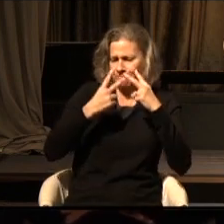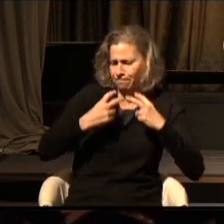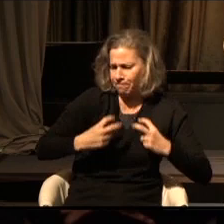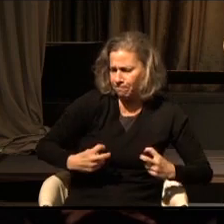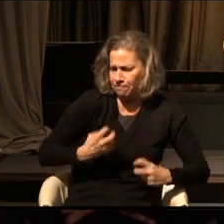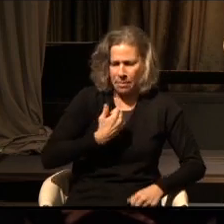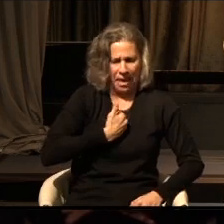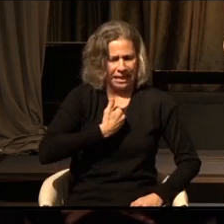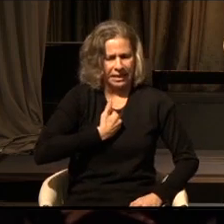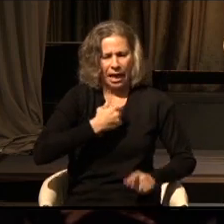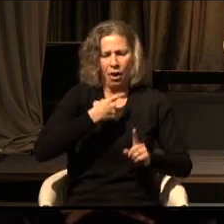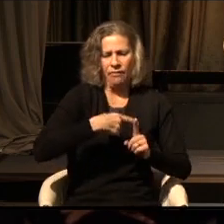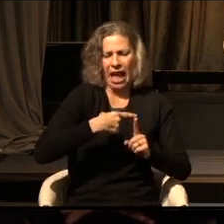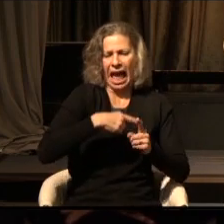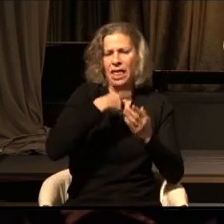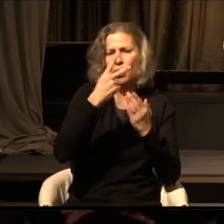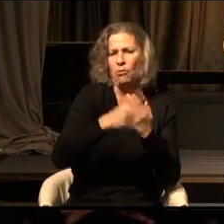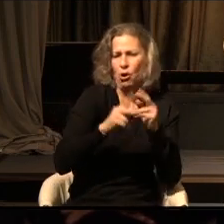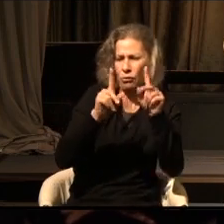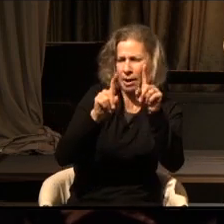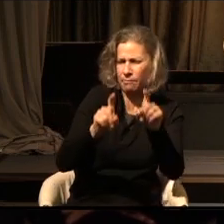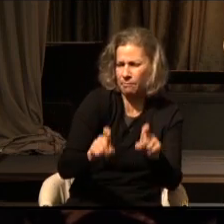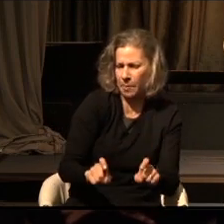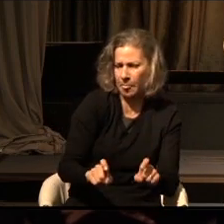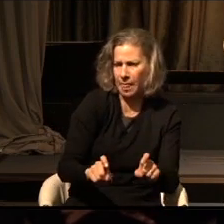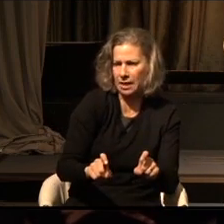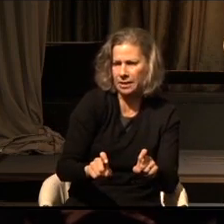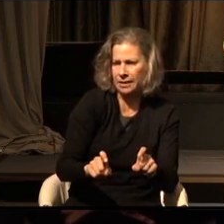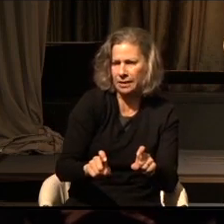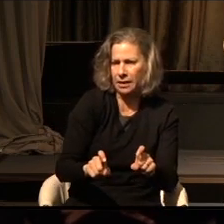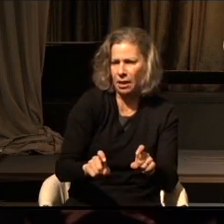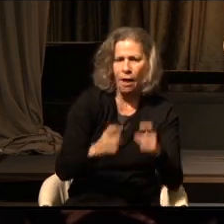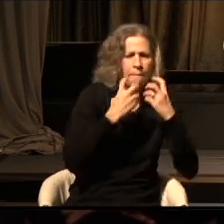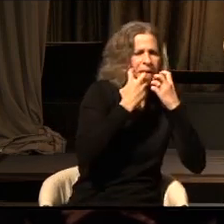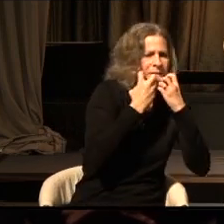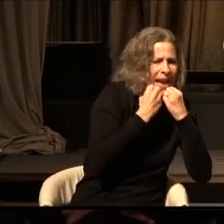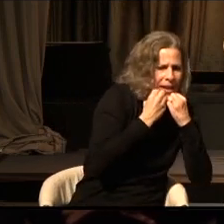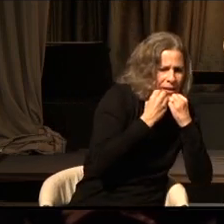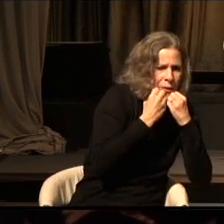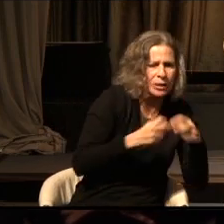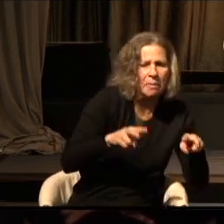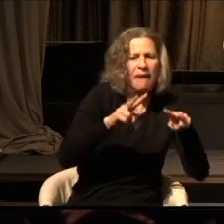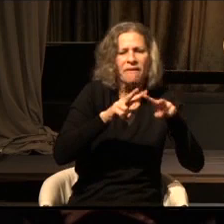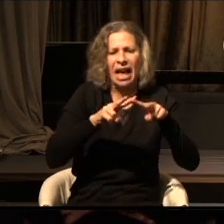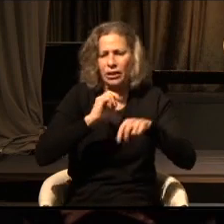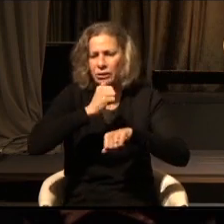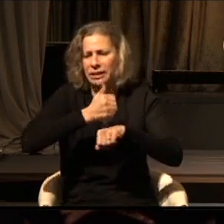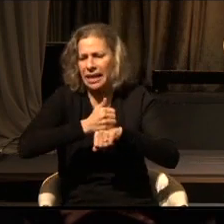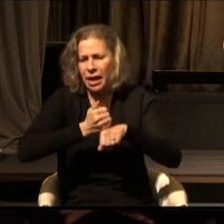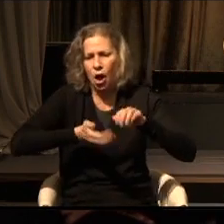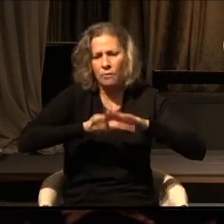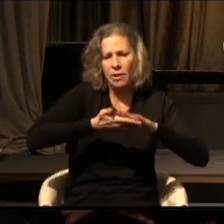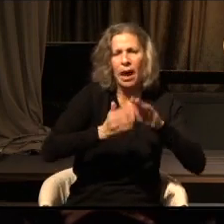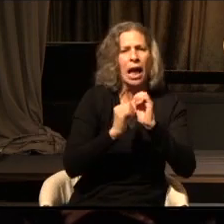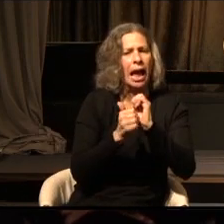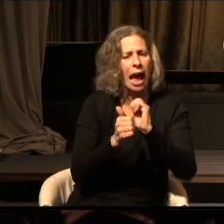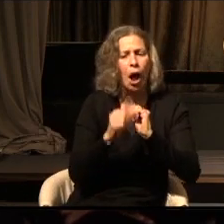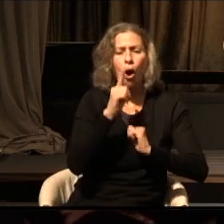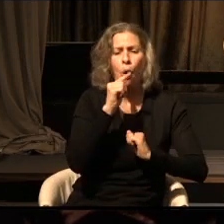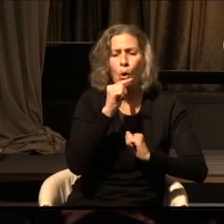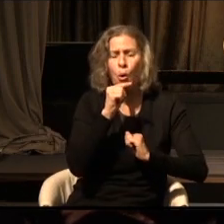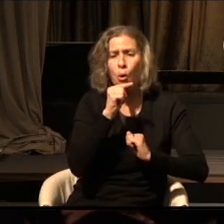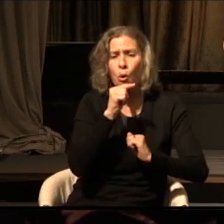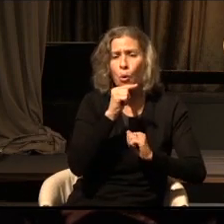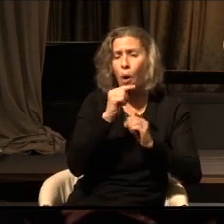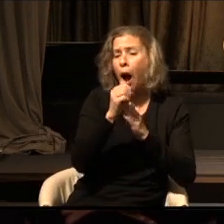and also the fellowship program and really sieving through what are the values at play here, what are the methods of operation, who in fact are